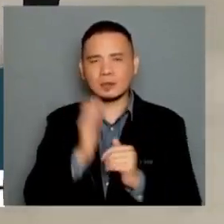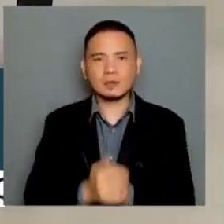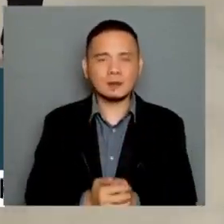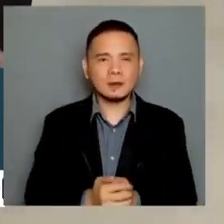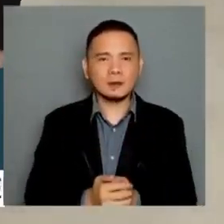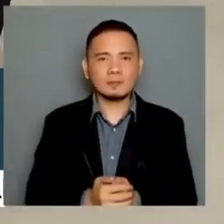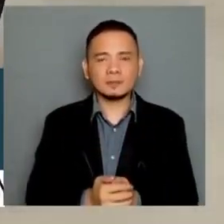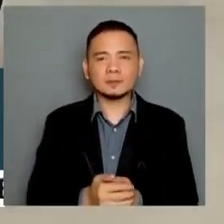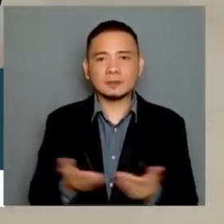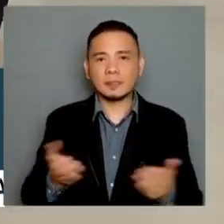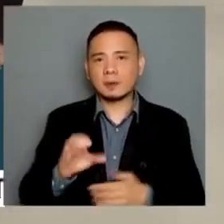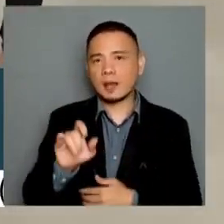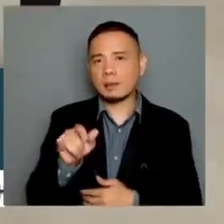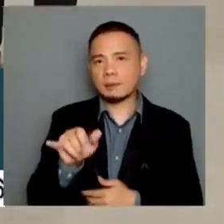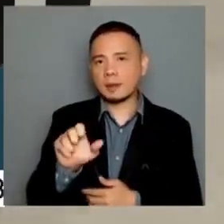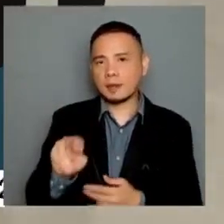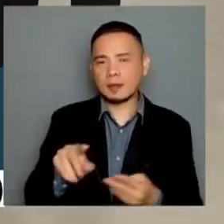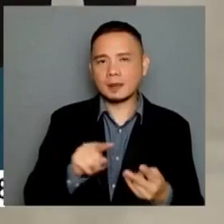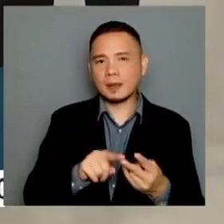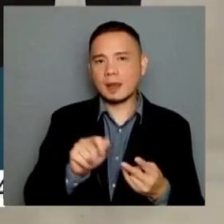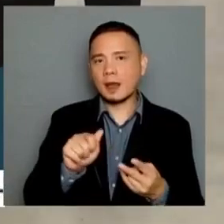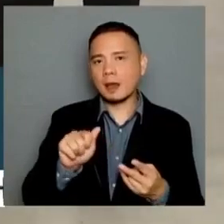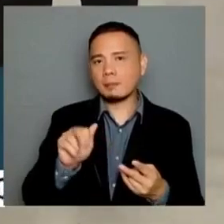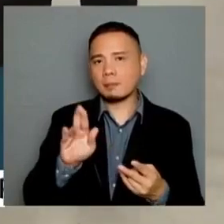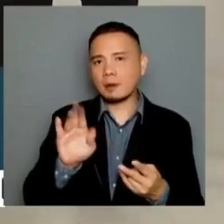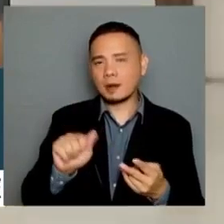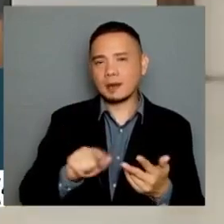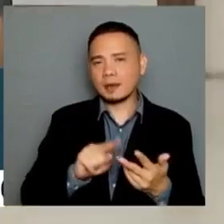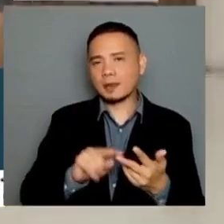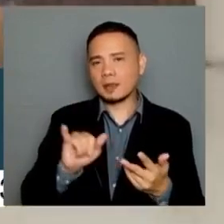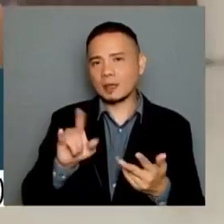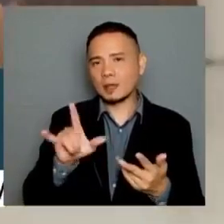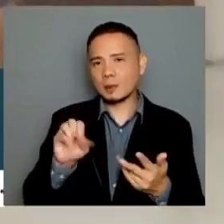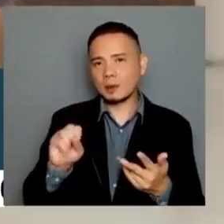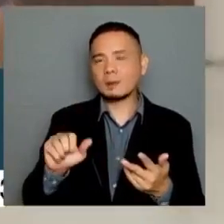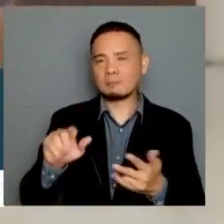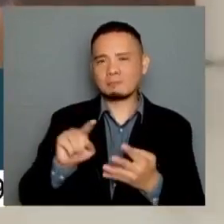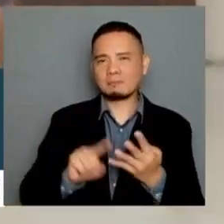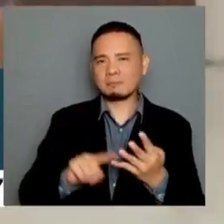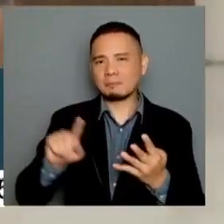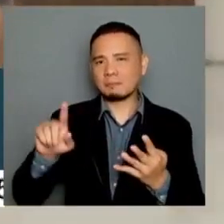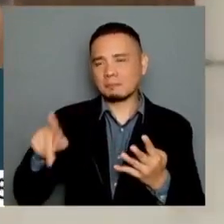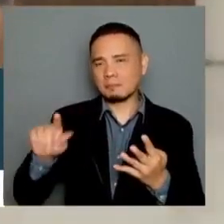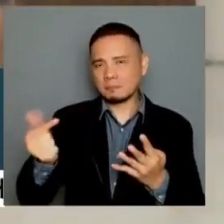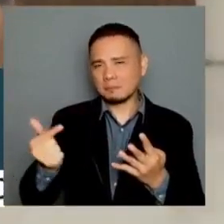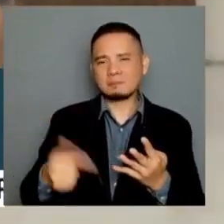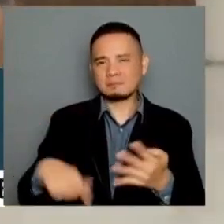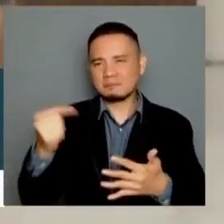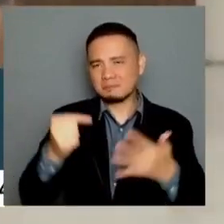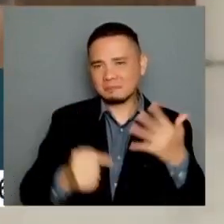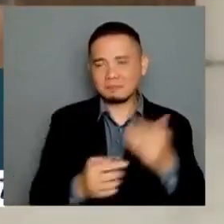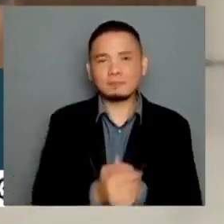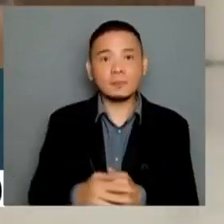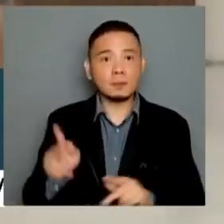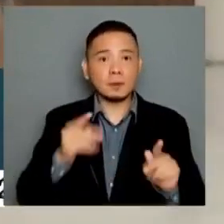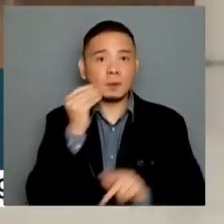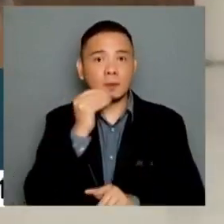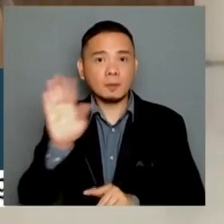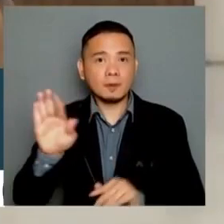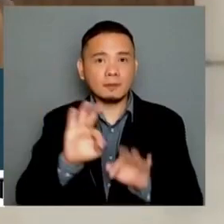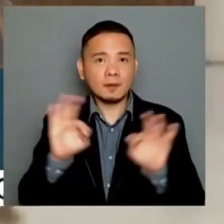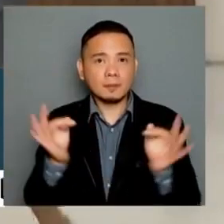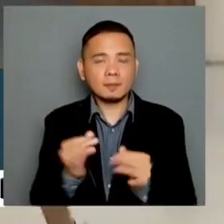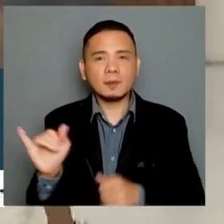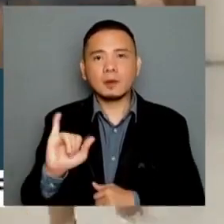City, Abra de Ilog, and Puerto Galera. Aside from those returning home to their families, many passengers are foreign tourists